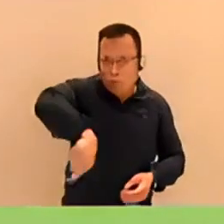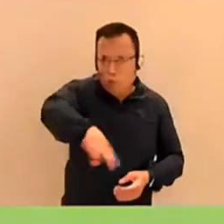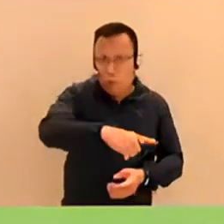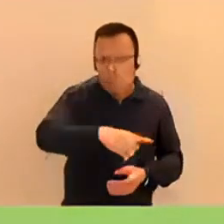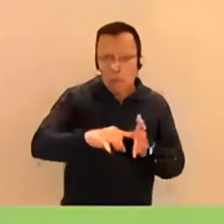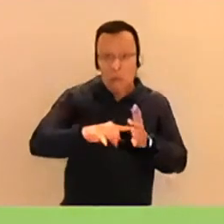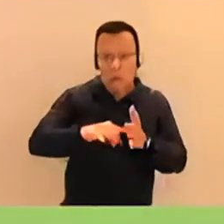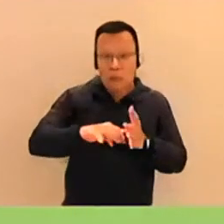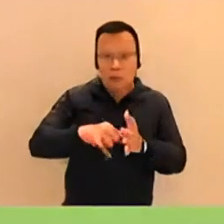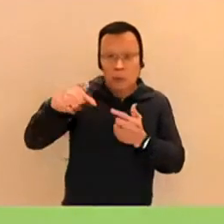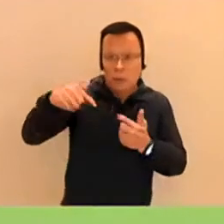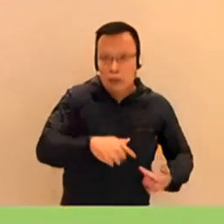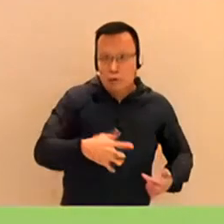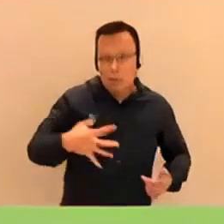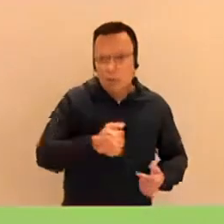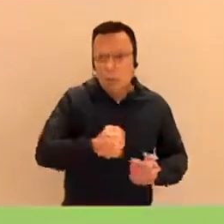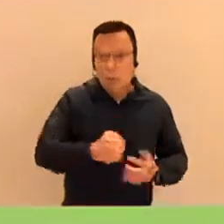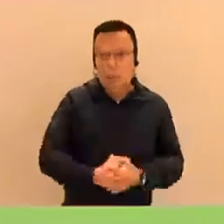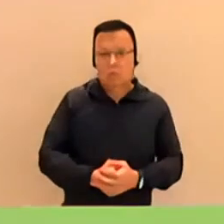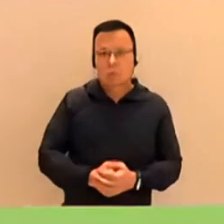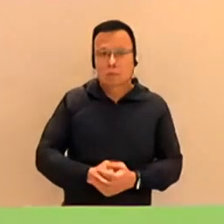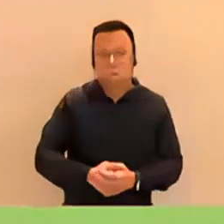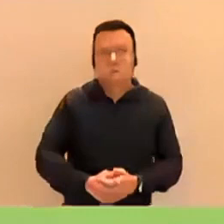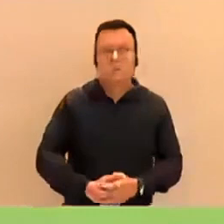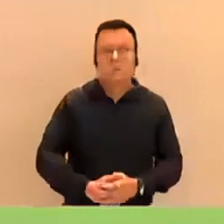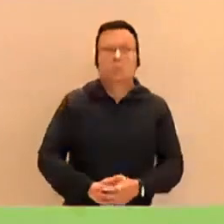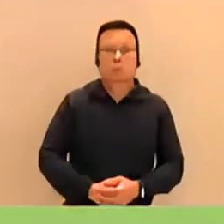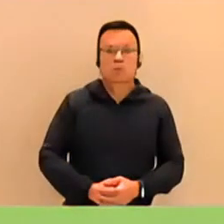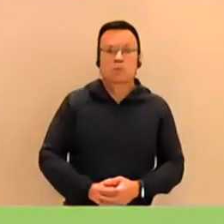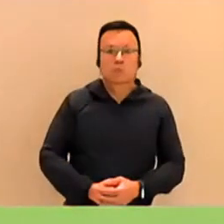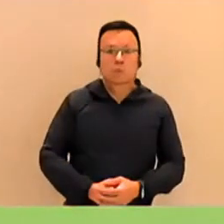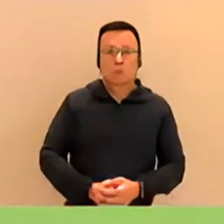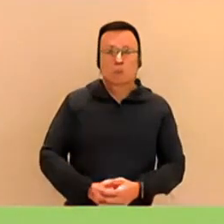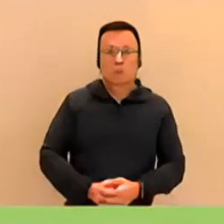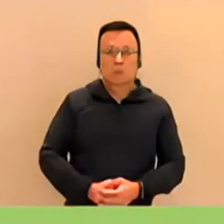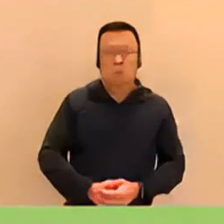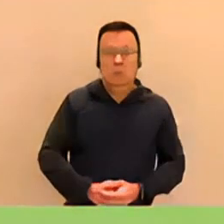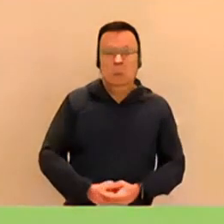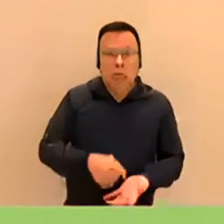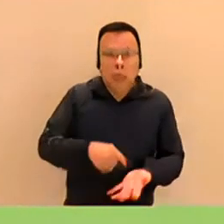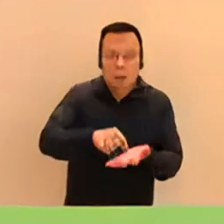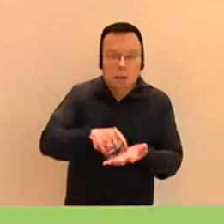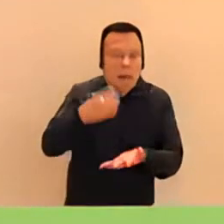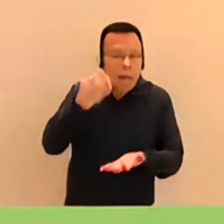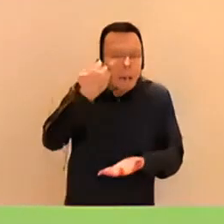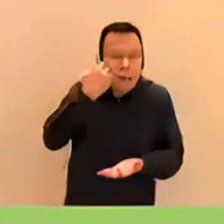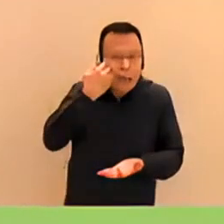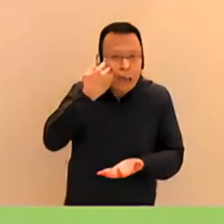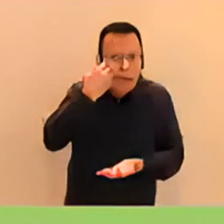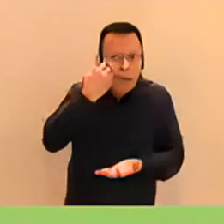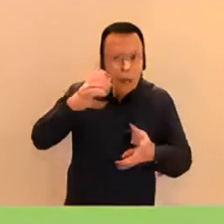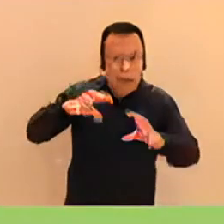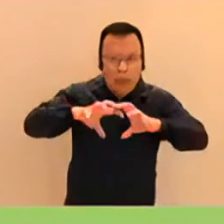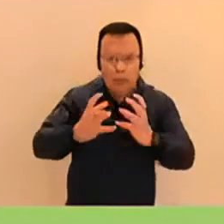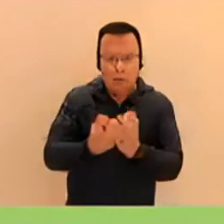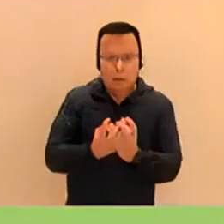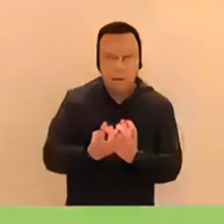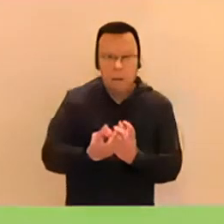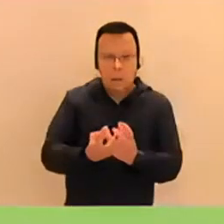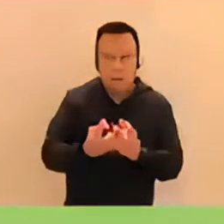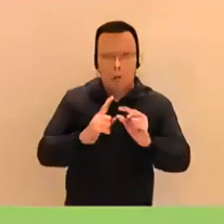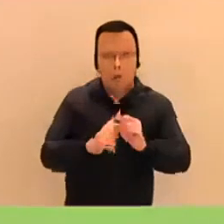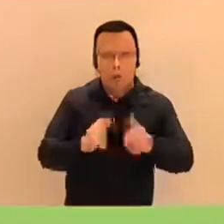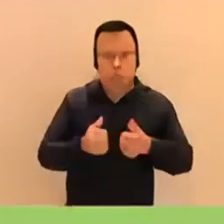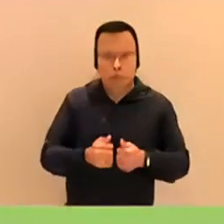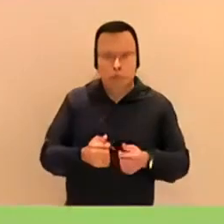District cooling system to provide chilled water from its central source to serve multiple buildings will also be in place